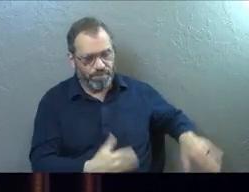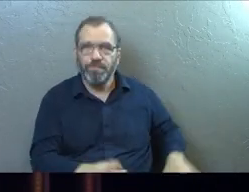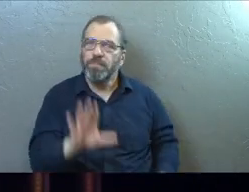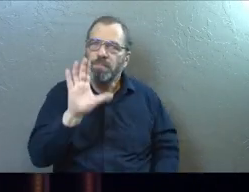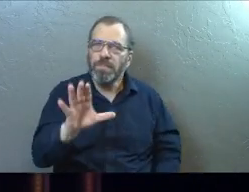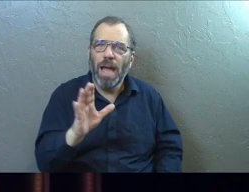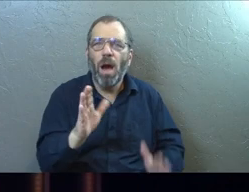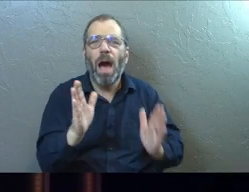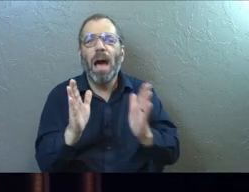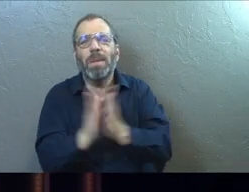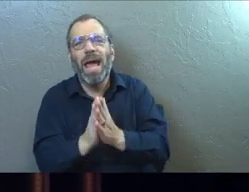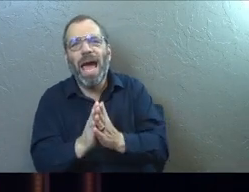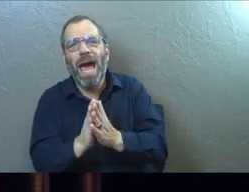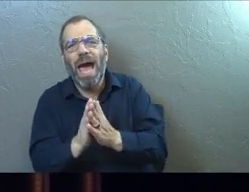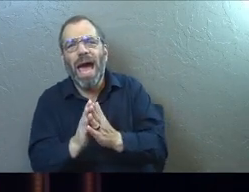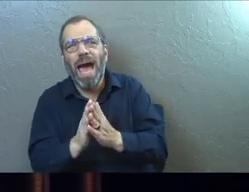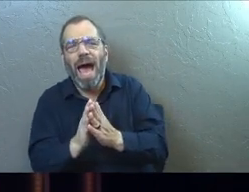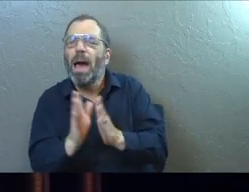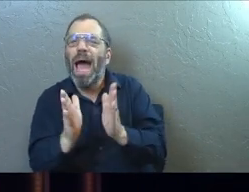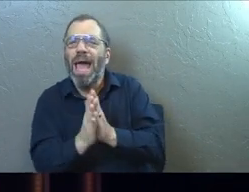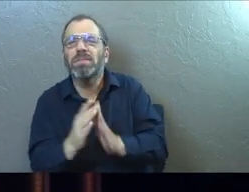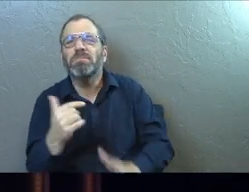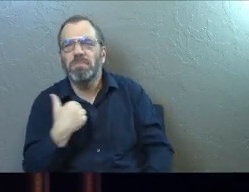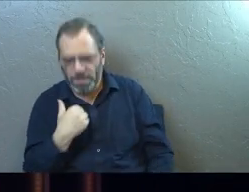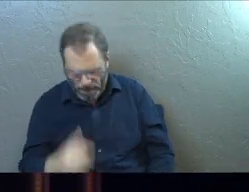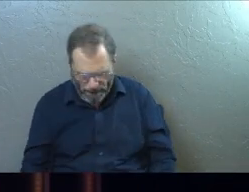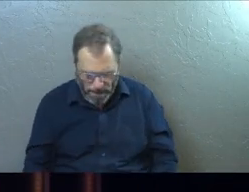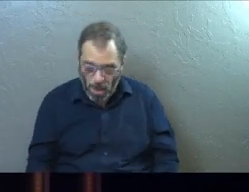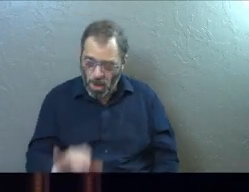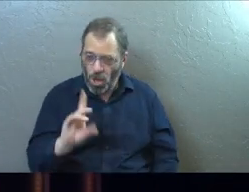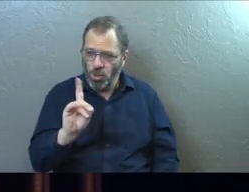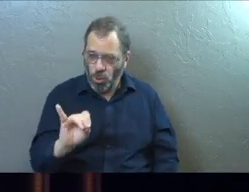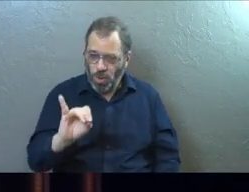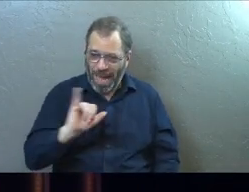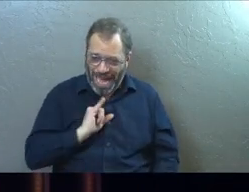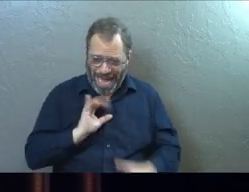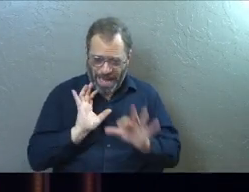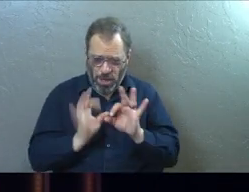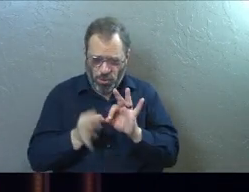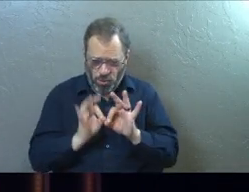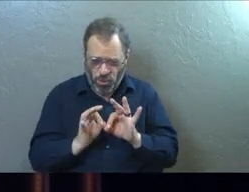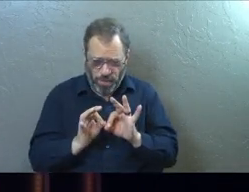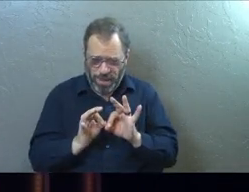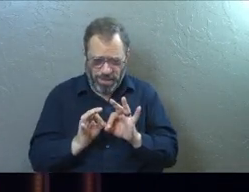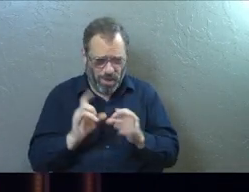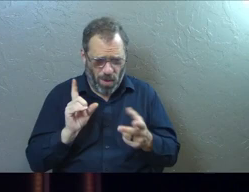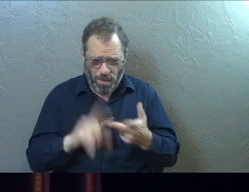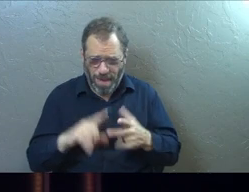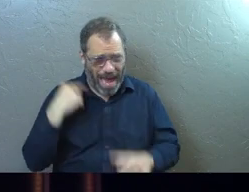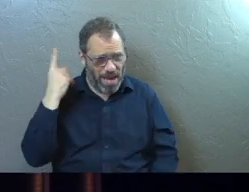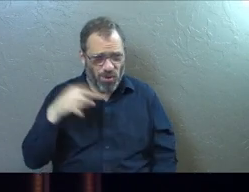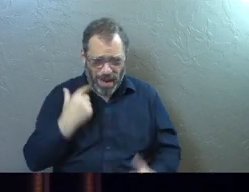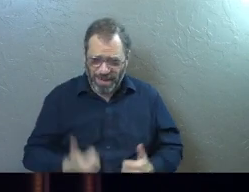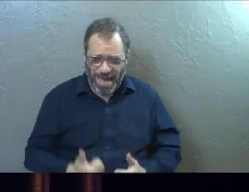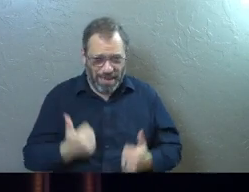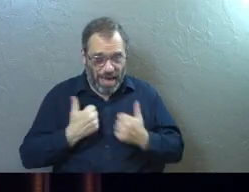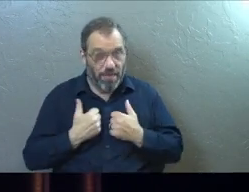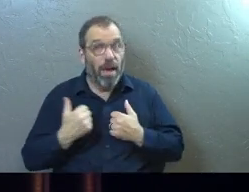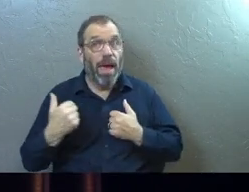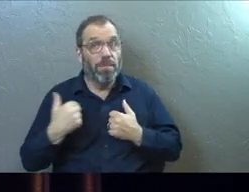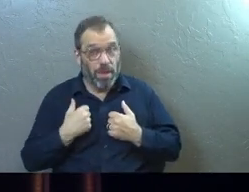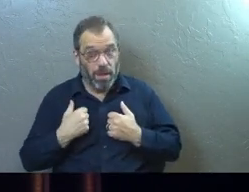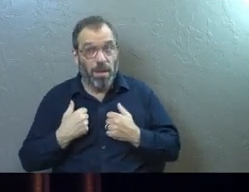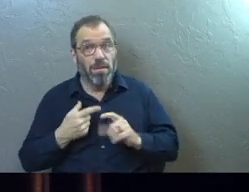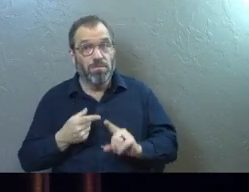this is where I asked this question of myself this week as I was writing all this. Do I interpret the craziness in my life to mean I've gotten off